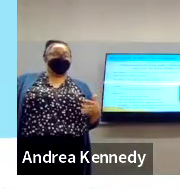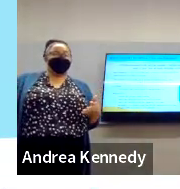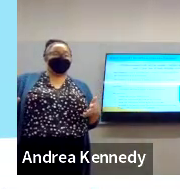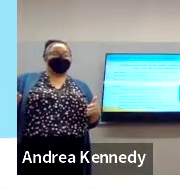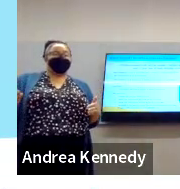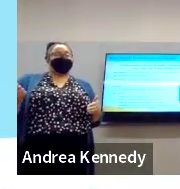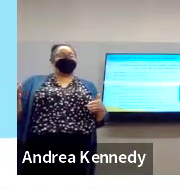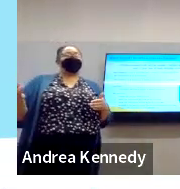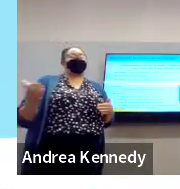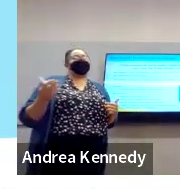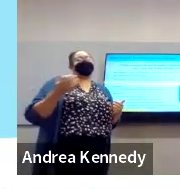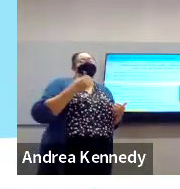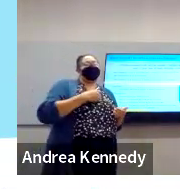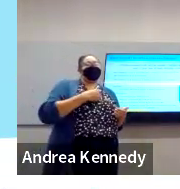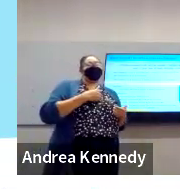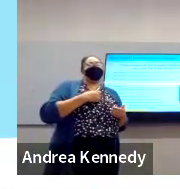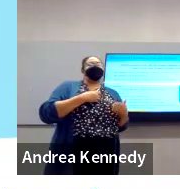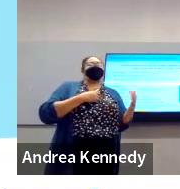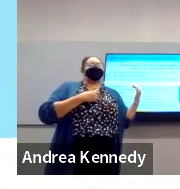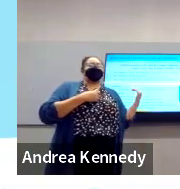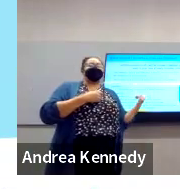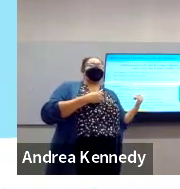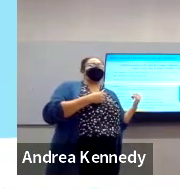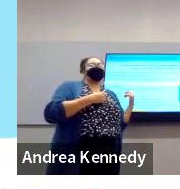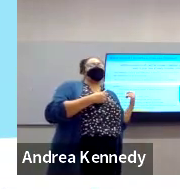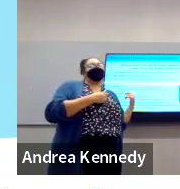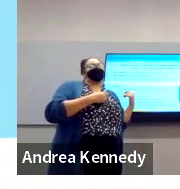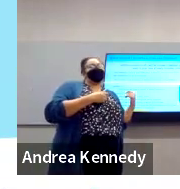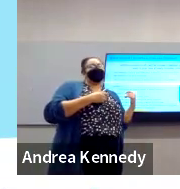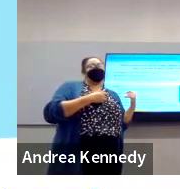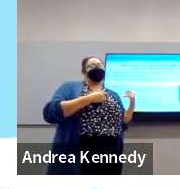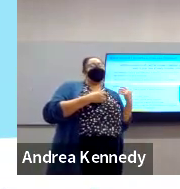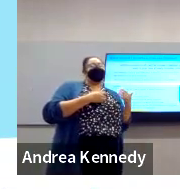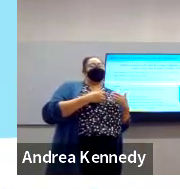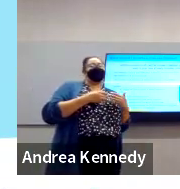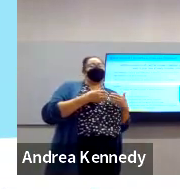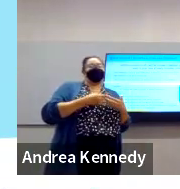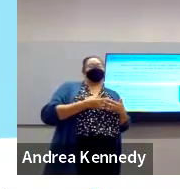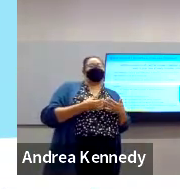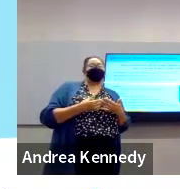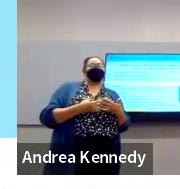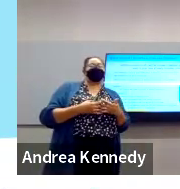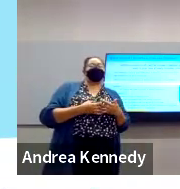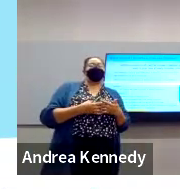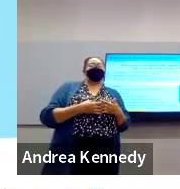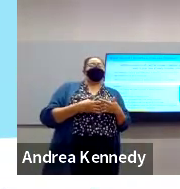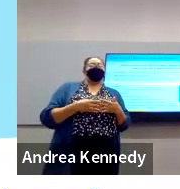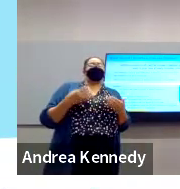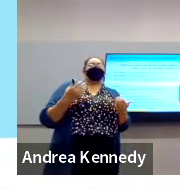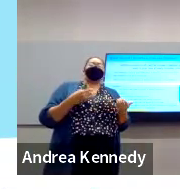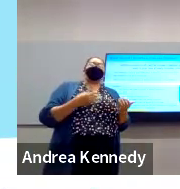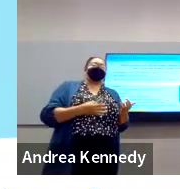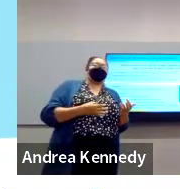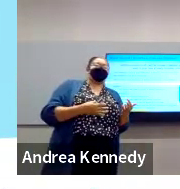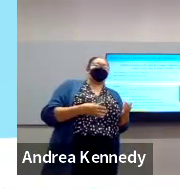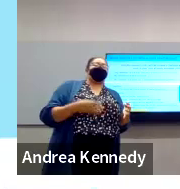petition process. So the city, again, like as I mentioned, will send you a formal filing notice